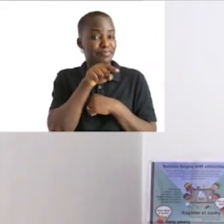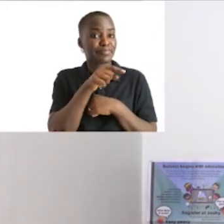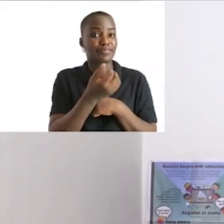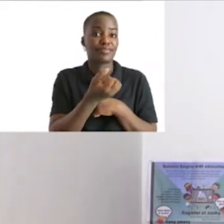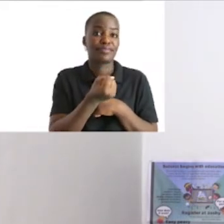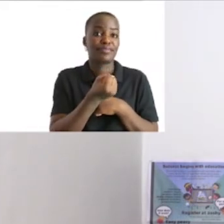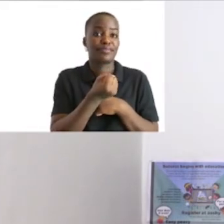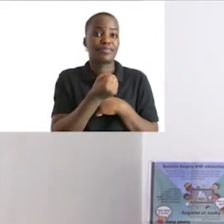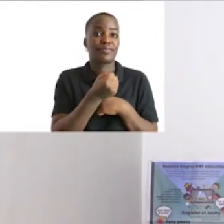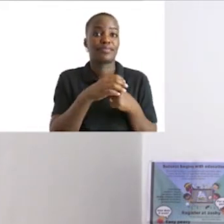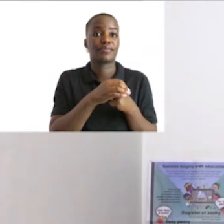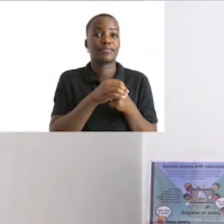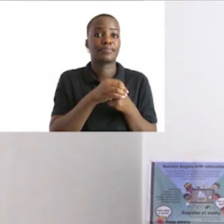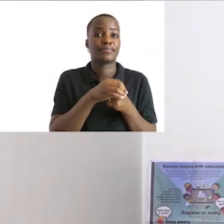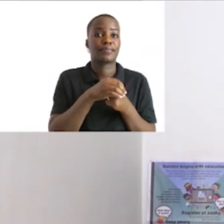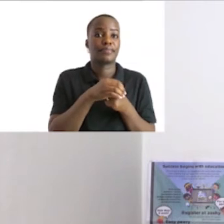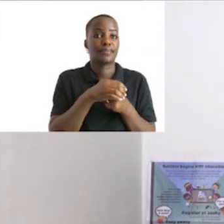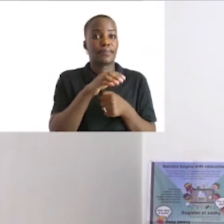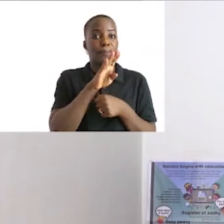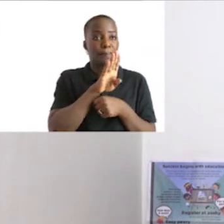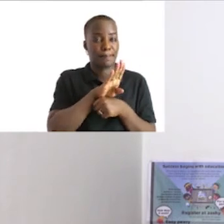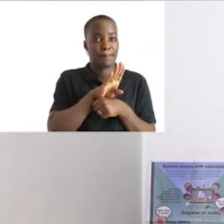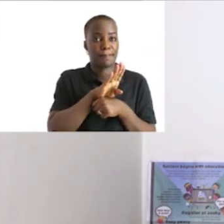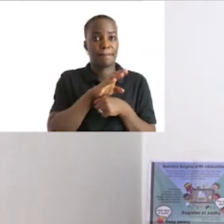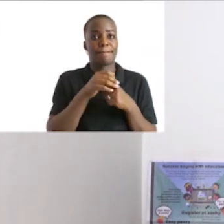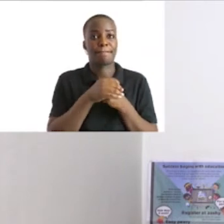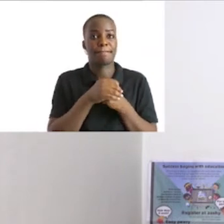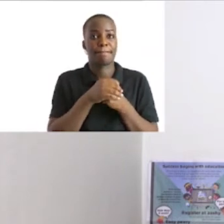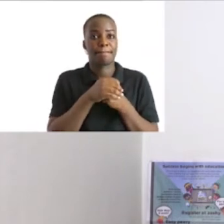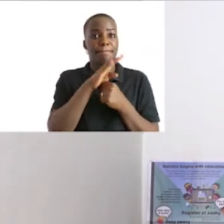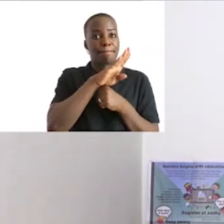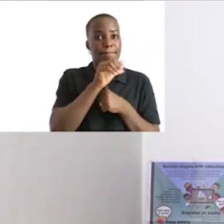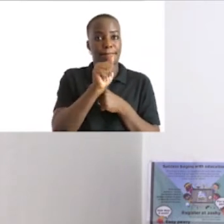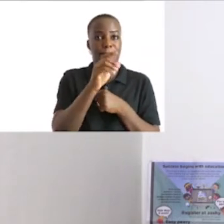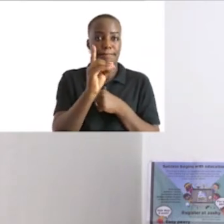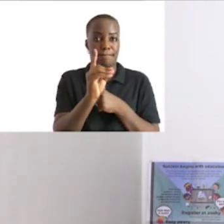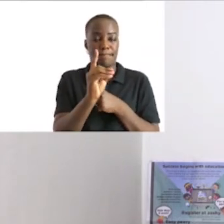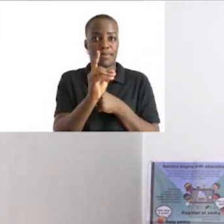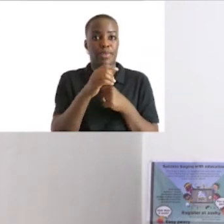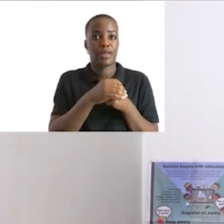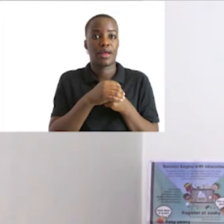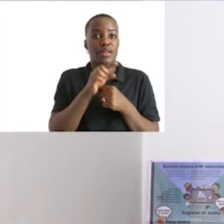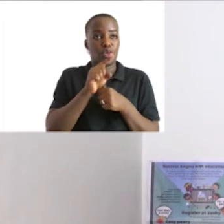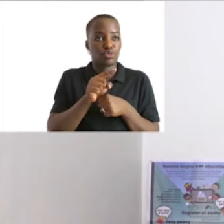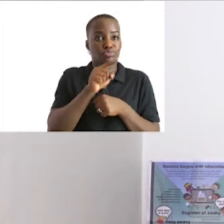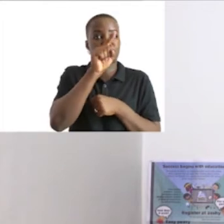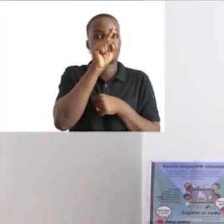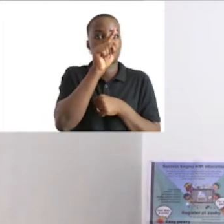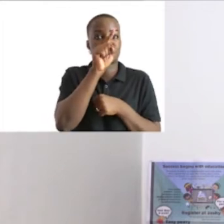we are going to start looking for the word bad here. And we're going to go up.